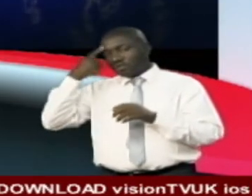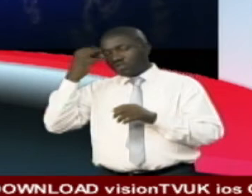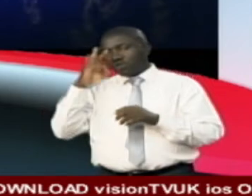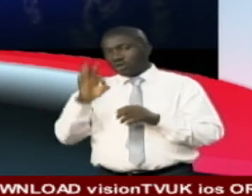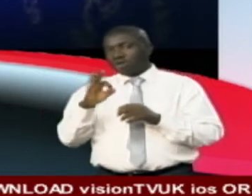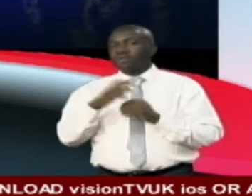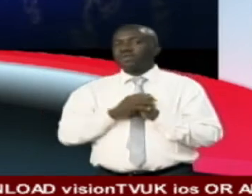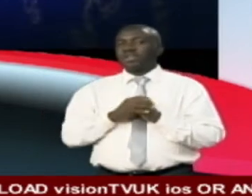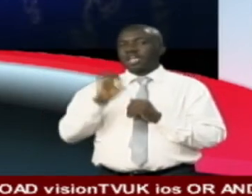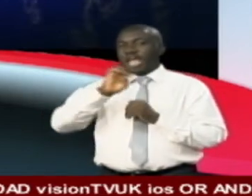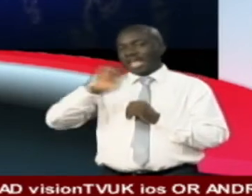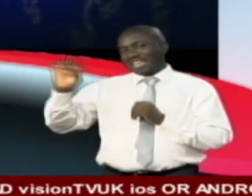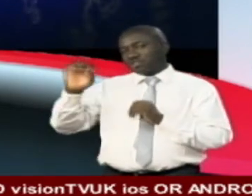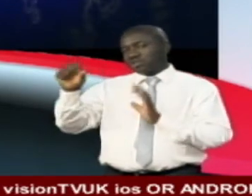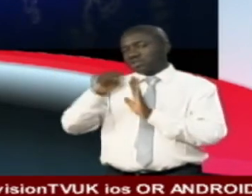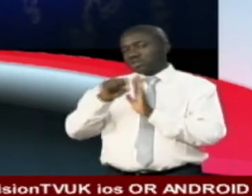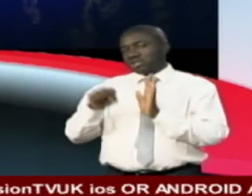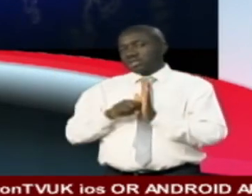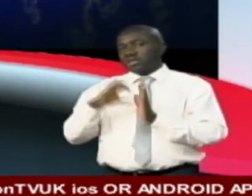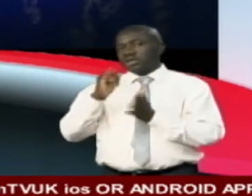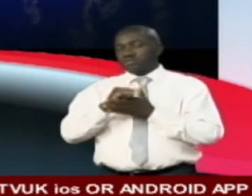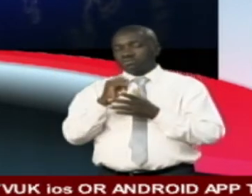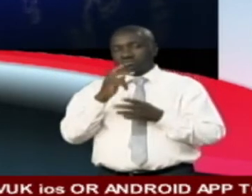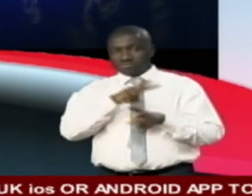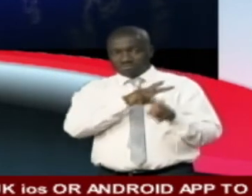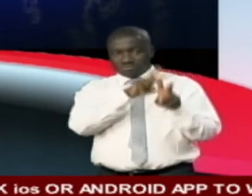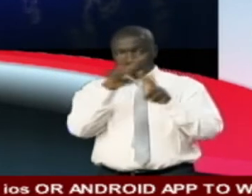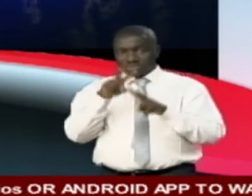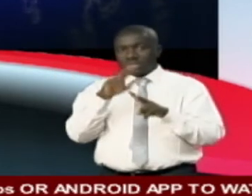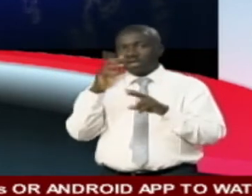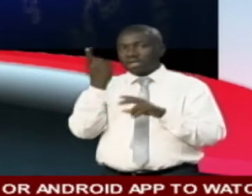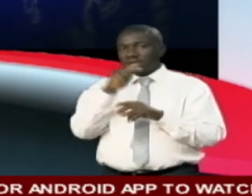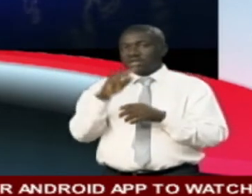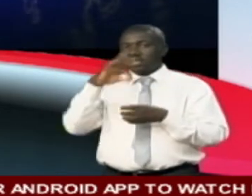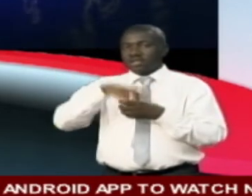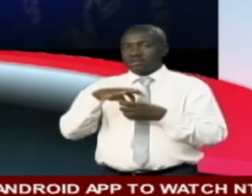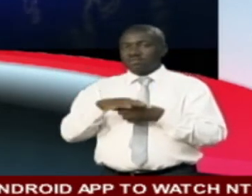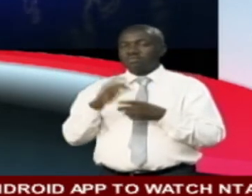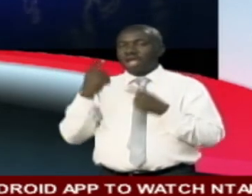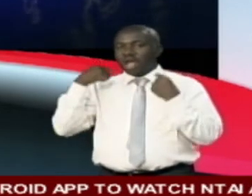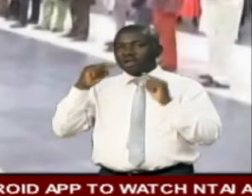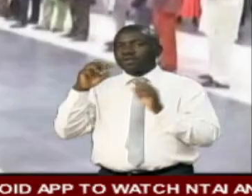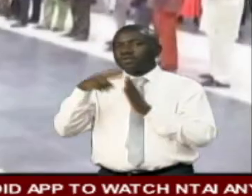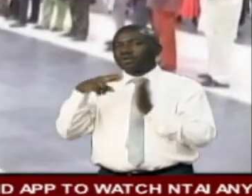Ifeanyi Ugwuanyi, who supervised the conduct, announced the results.